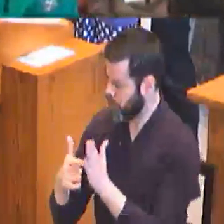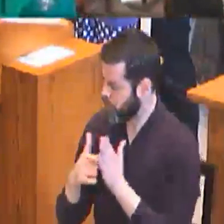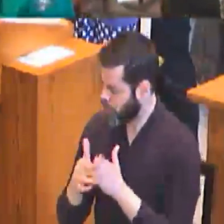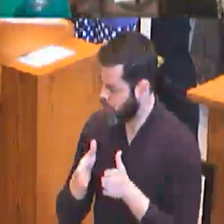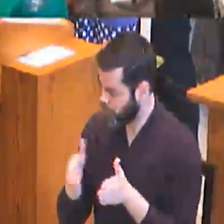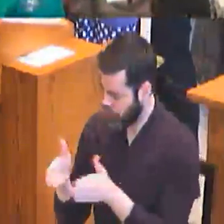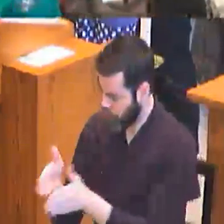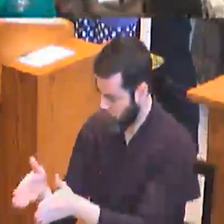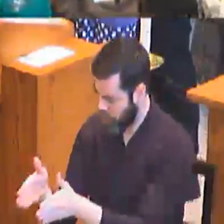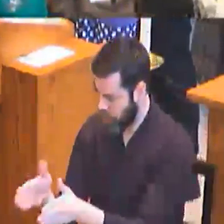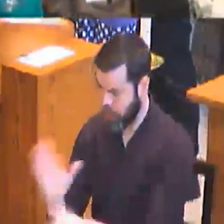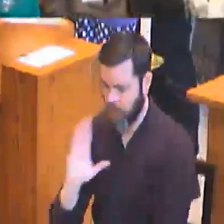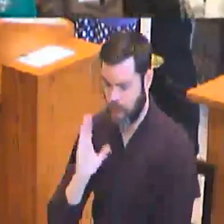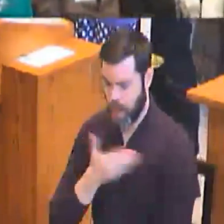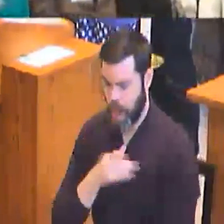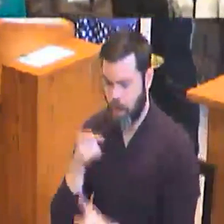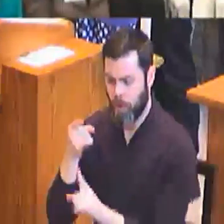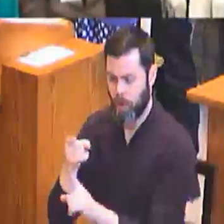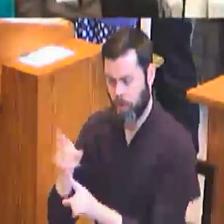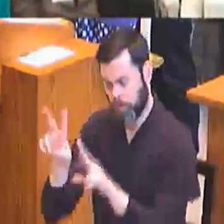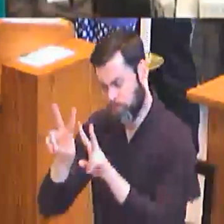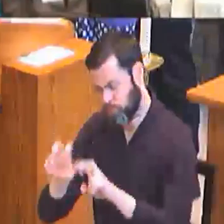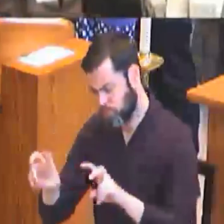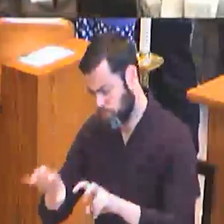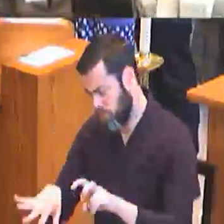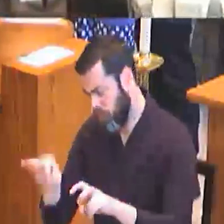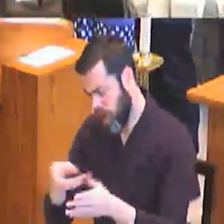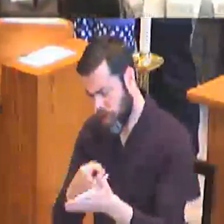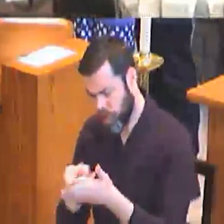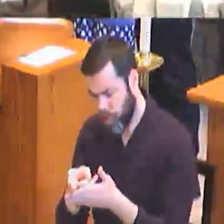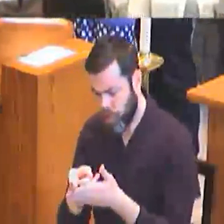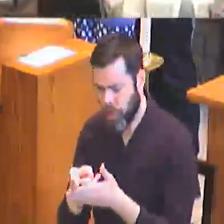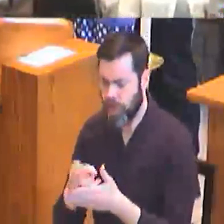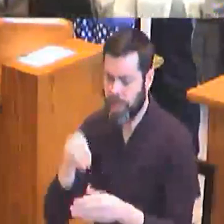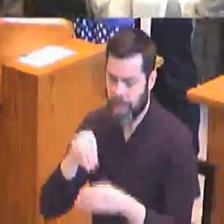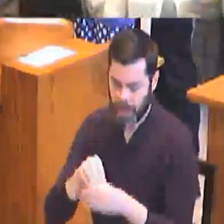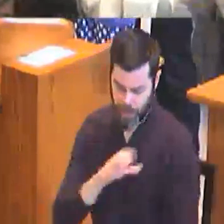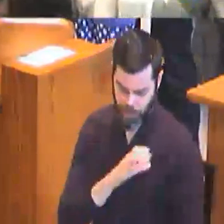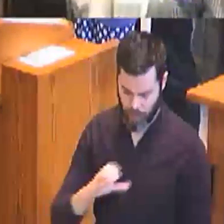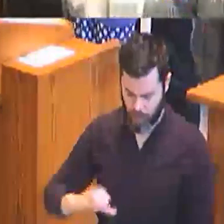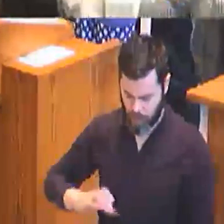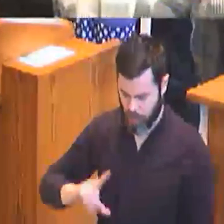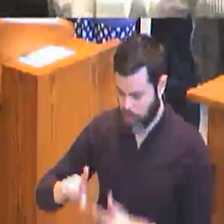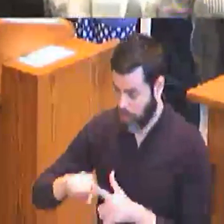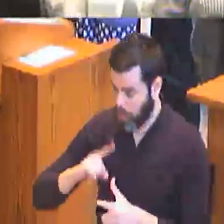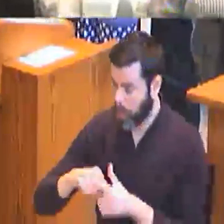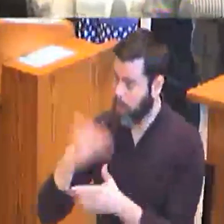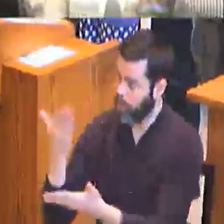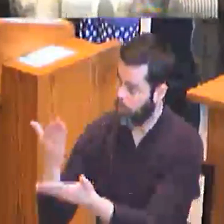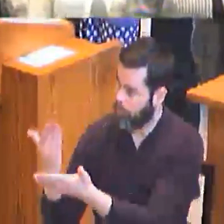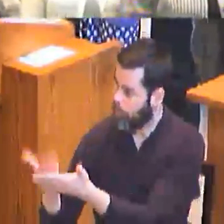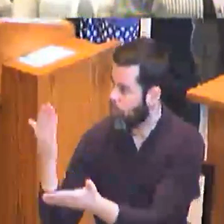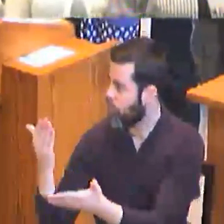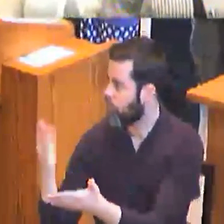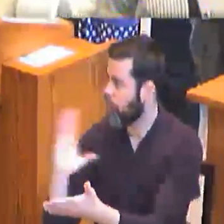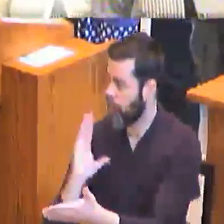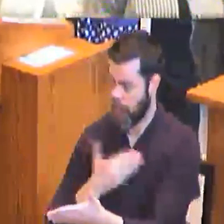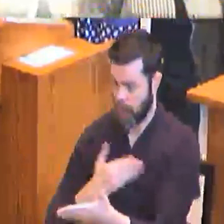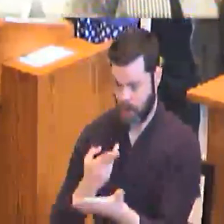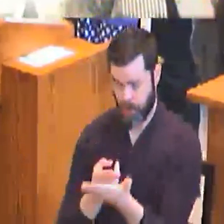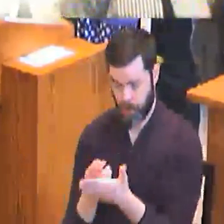to discern the truth in Christianity and prove it. The truth we teach is not